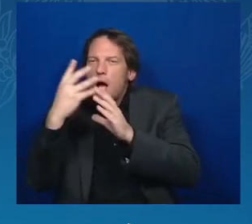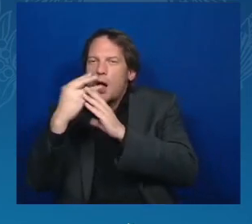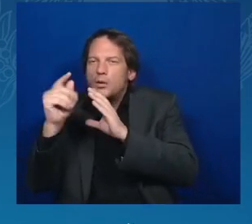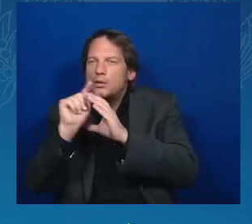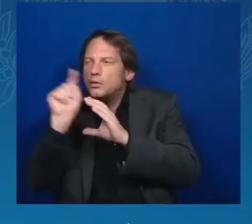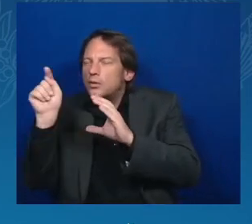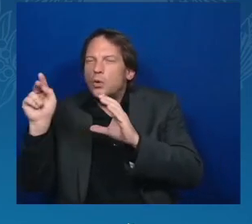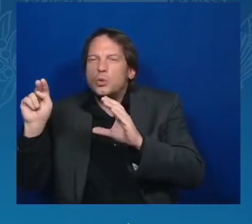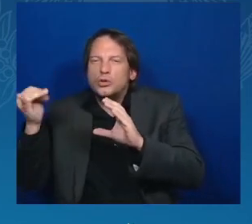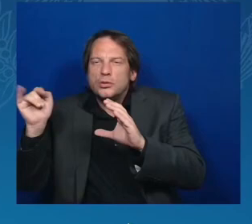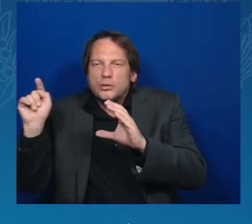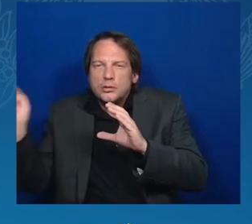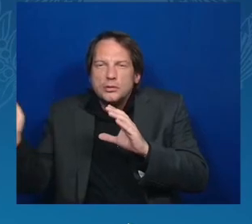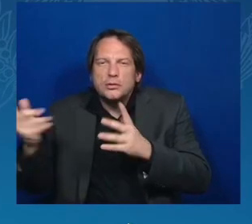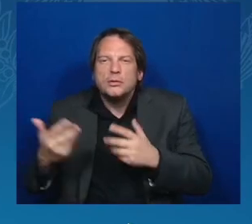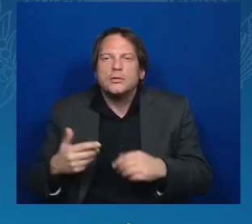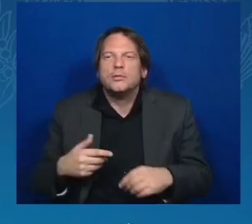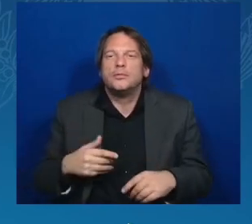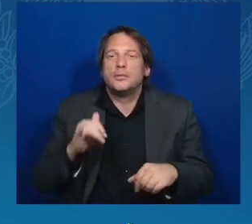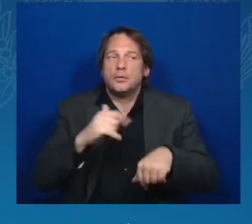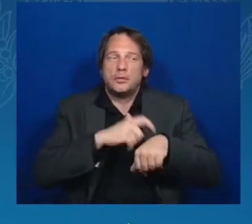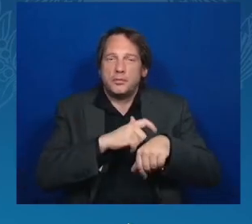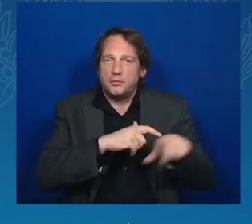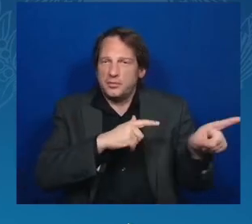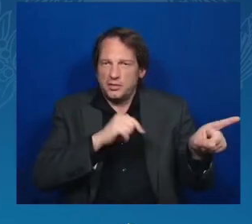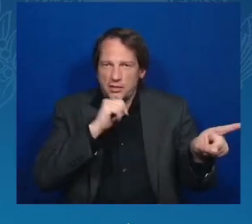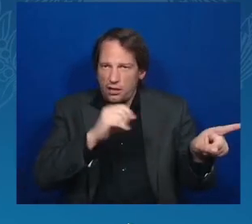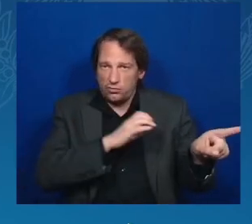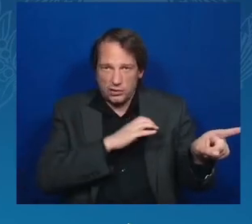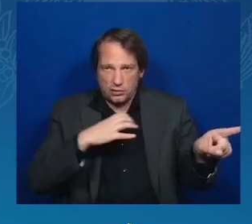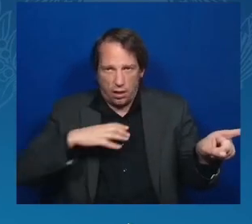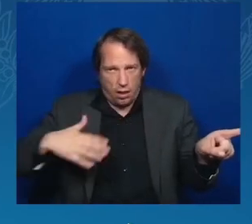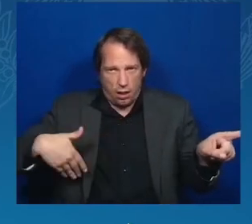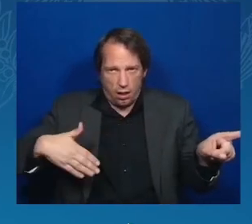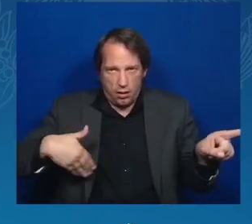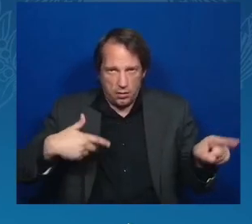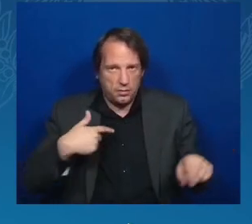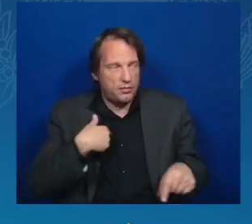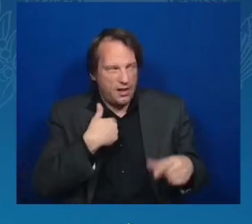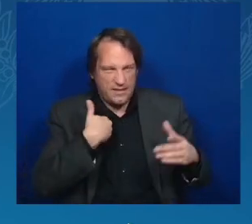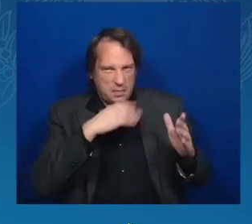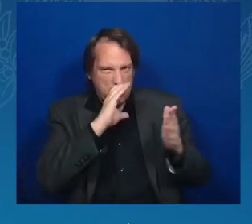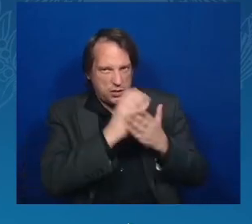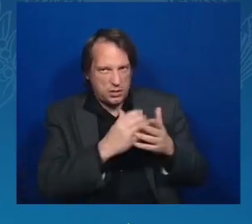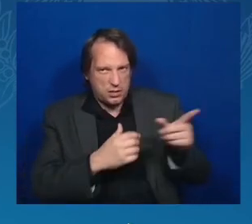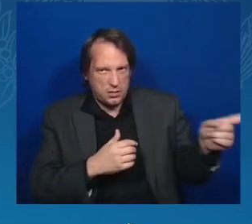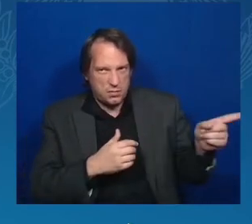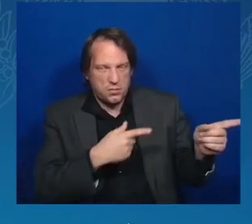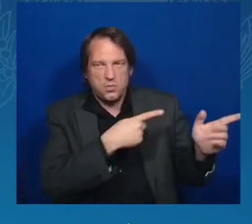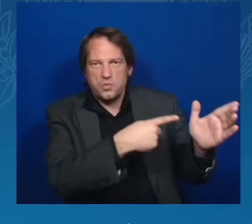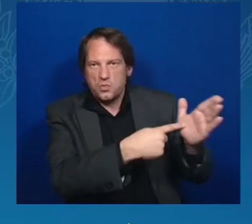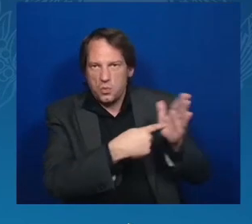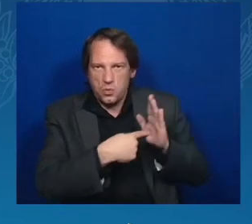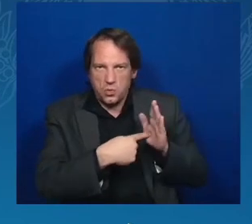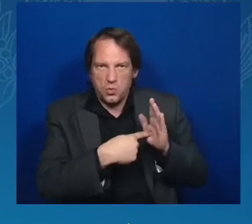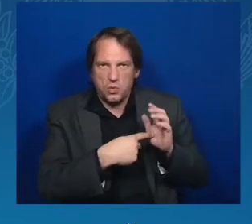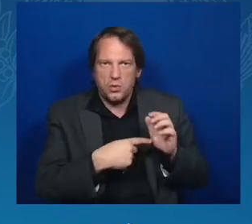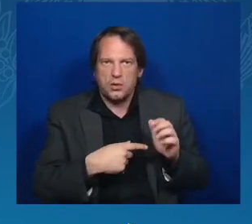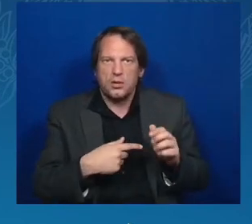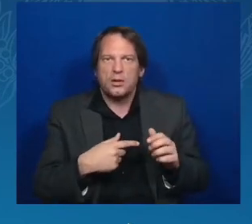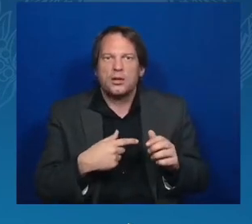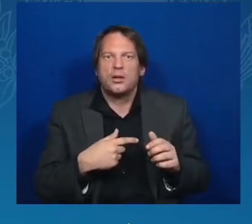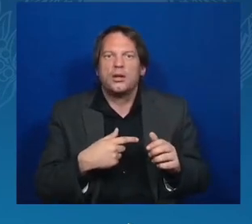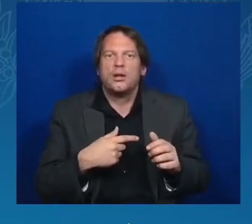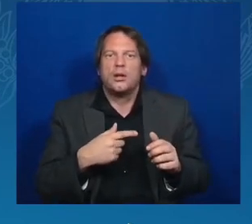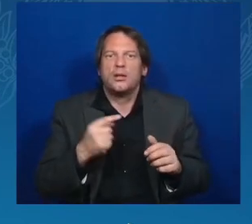of him. I showed him. He came up to my table. He brought my book. And I said, okay, when I seen that he was going to be here, I said, let me show